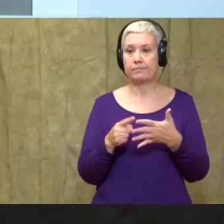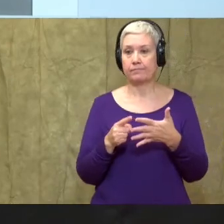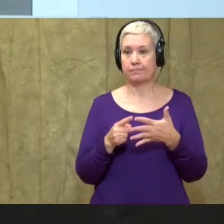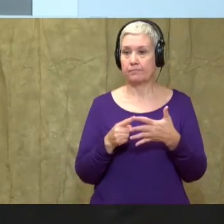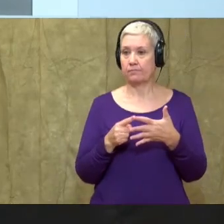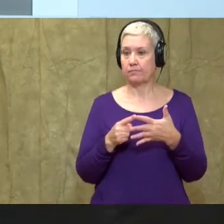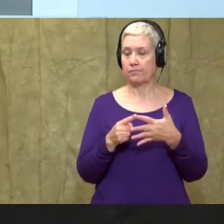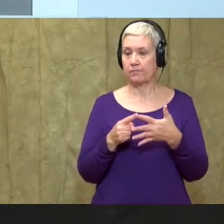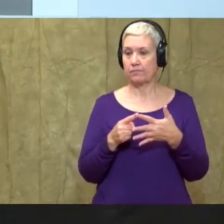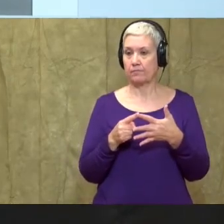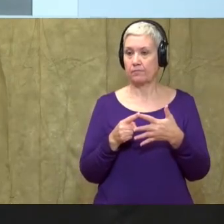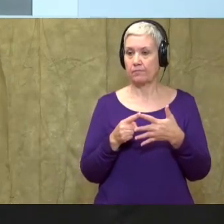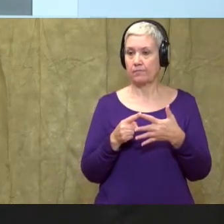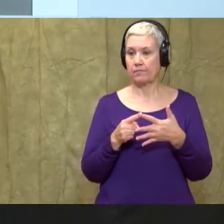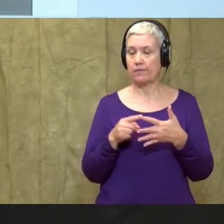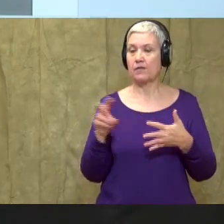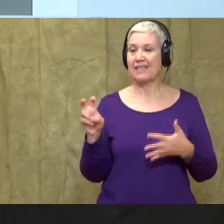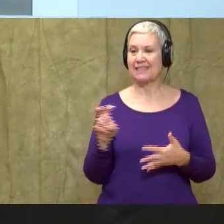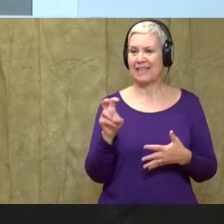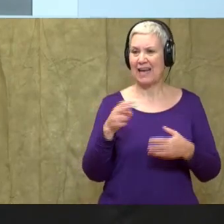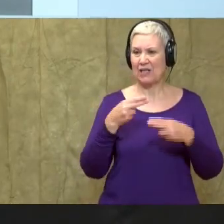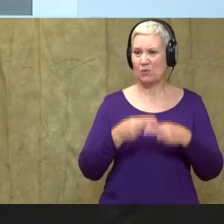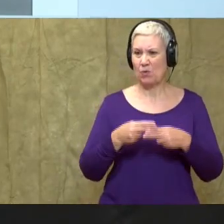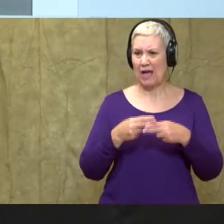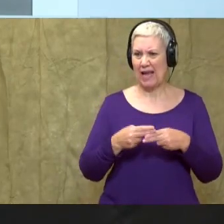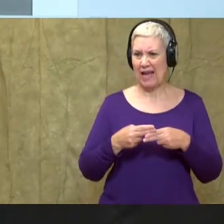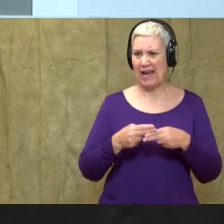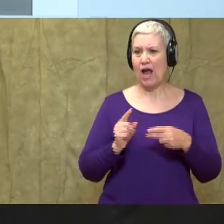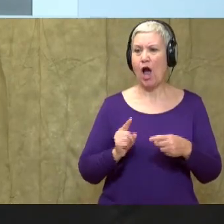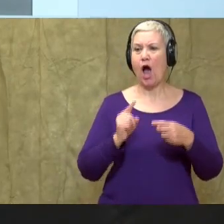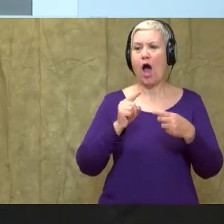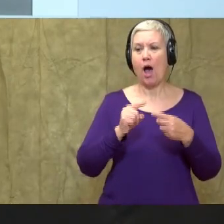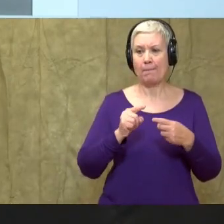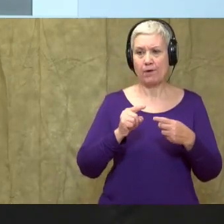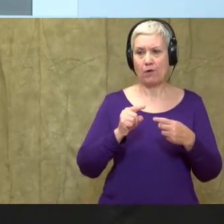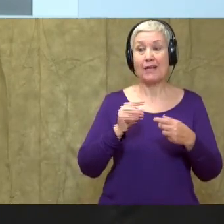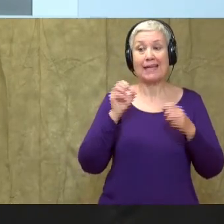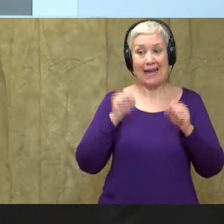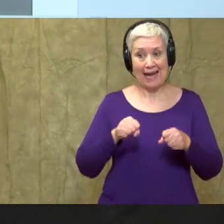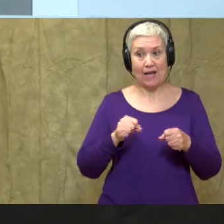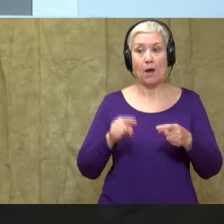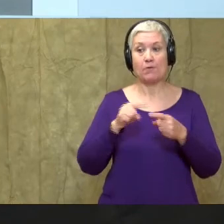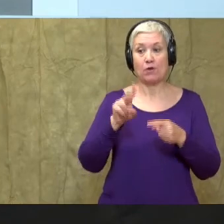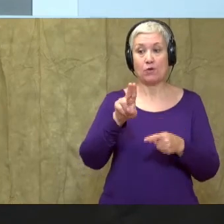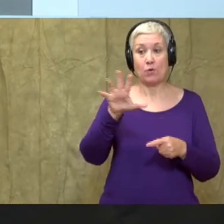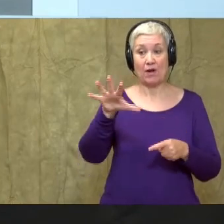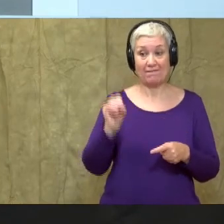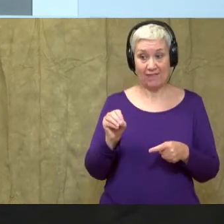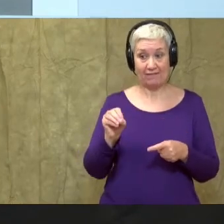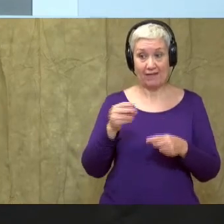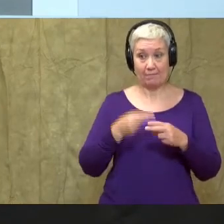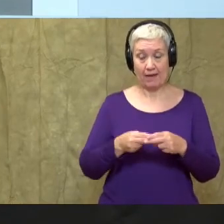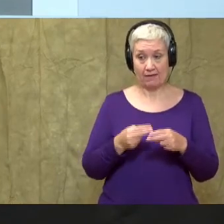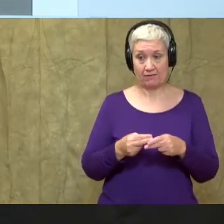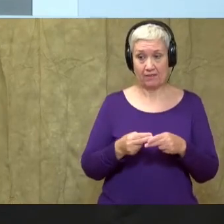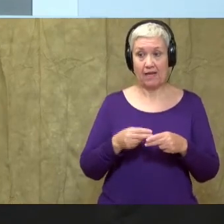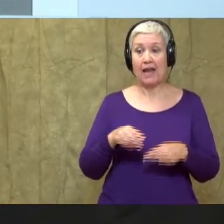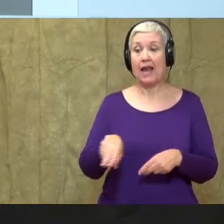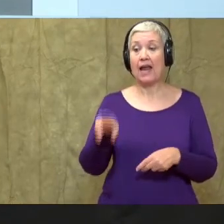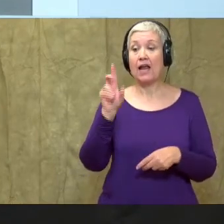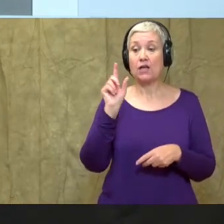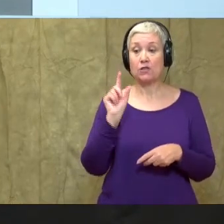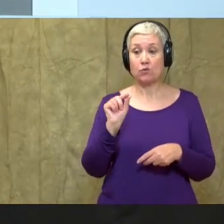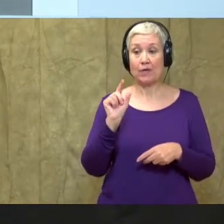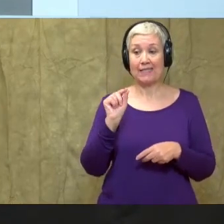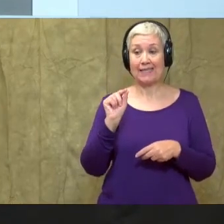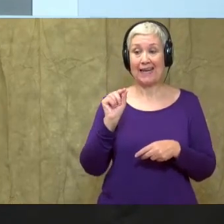shocking. The snakes weigh up to 250 pounds. That's a big joker. And slither at a rate of 20 miles